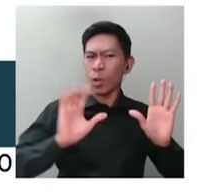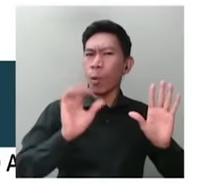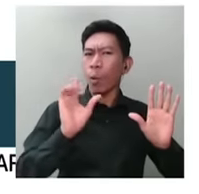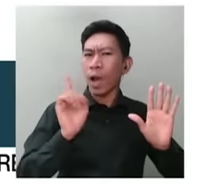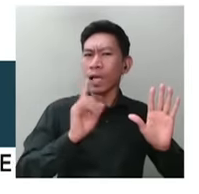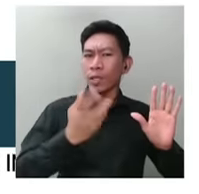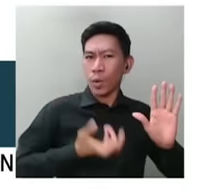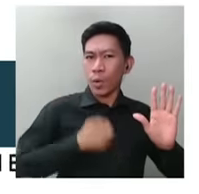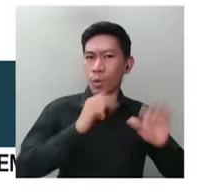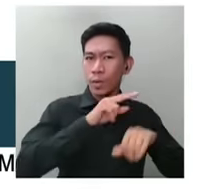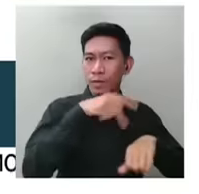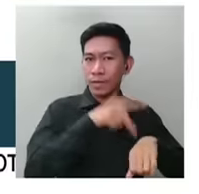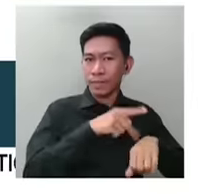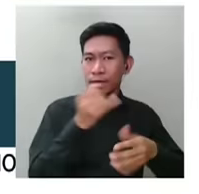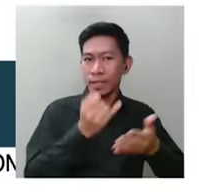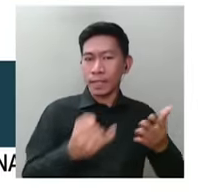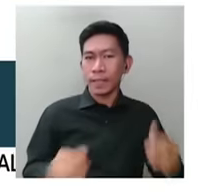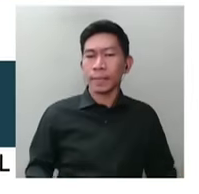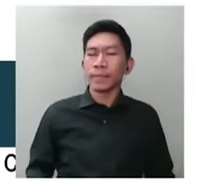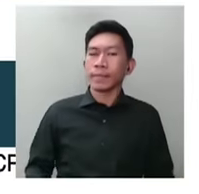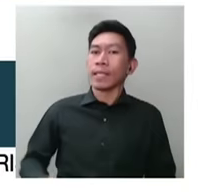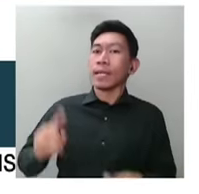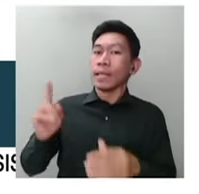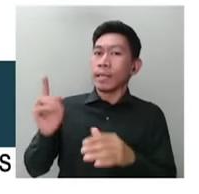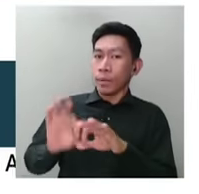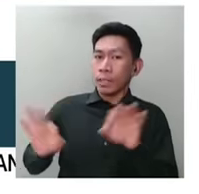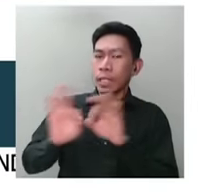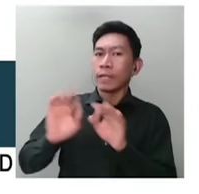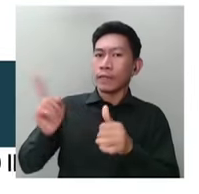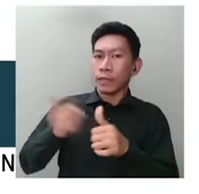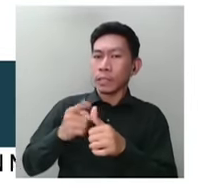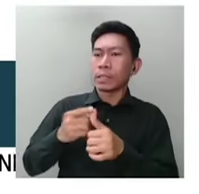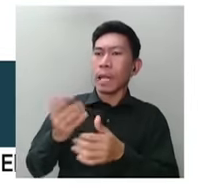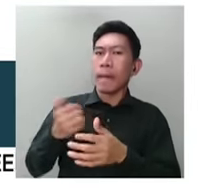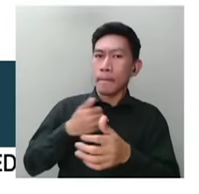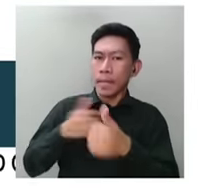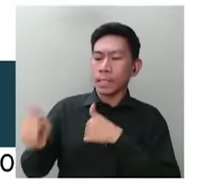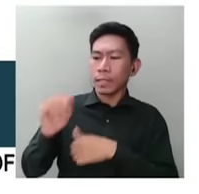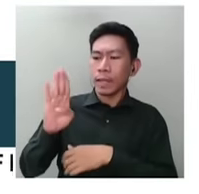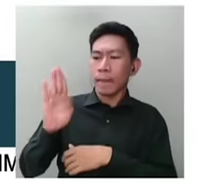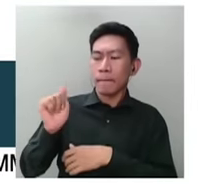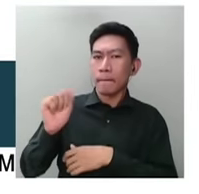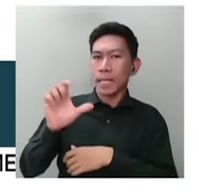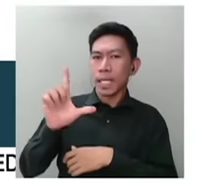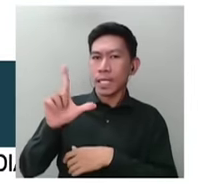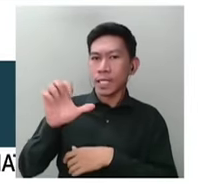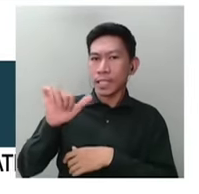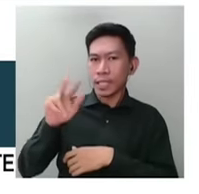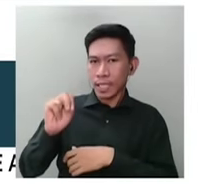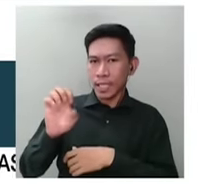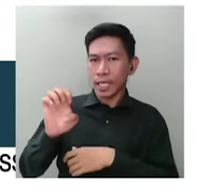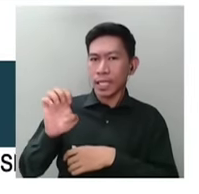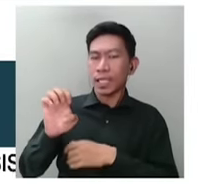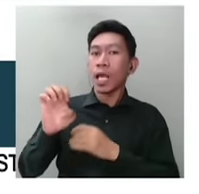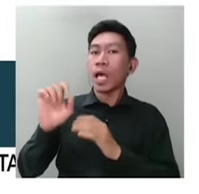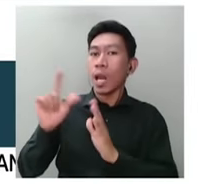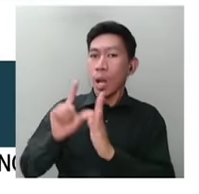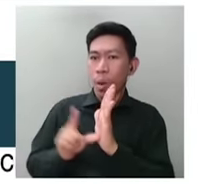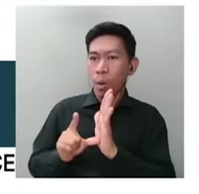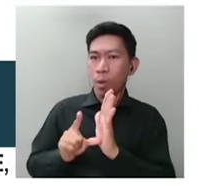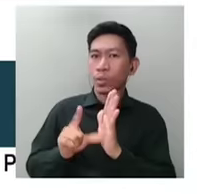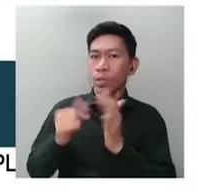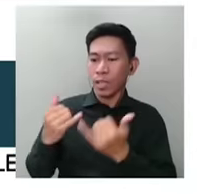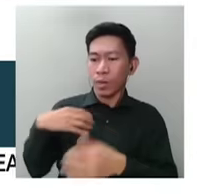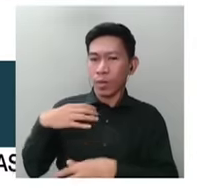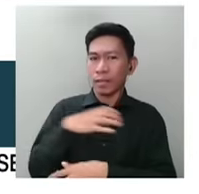is we first pass the baseline law that is still pending in Congress.